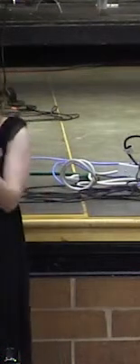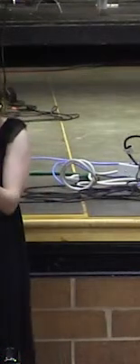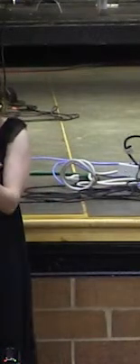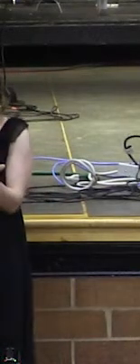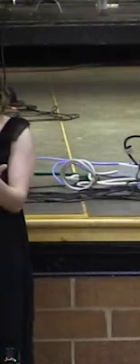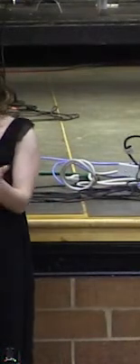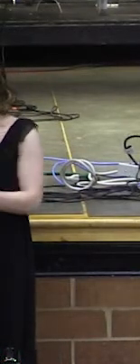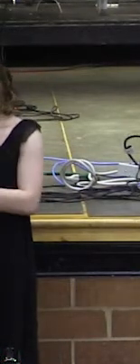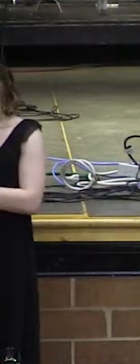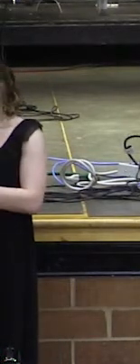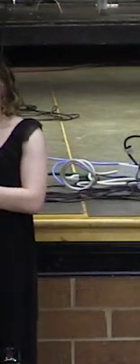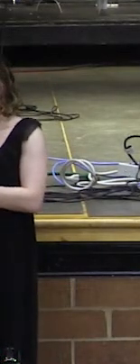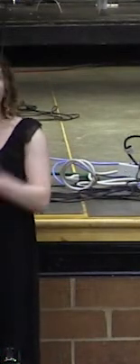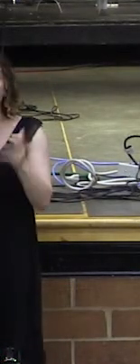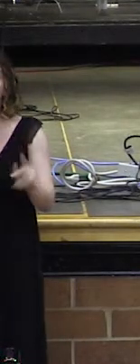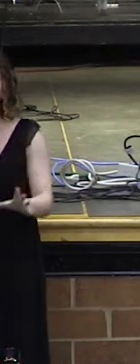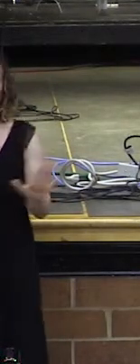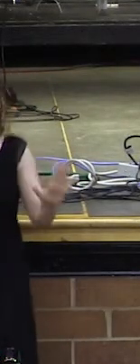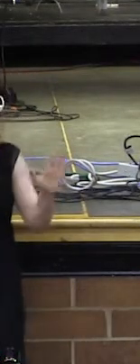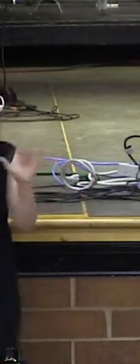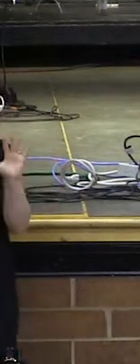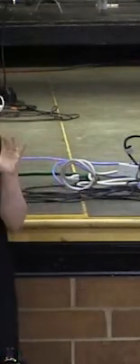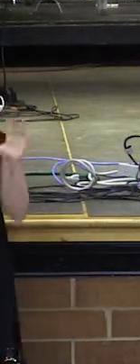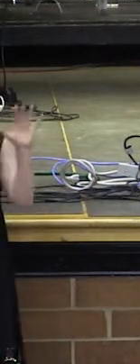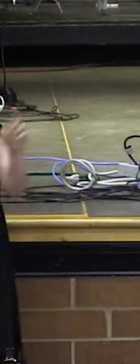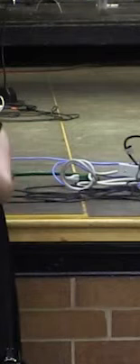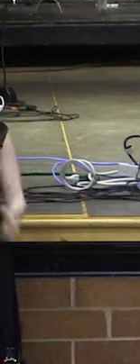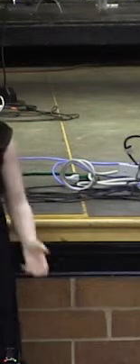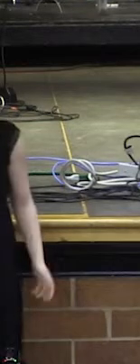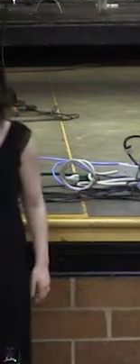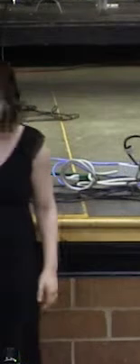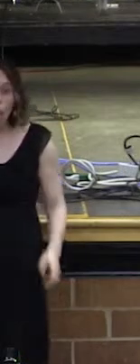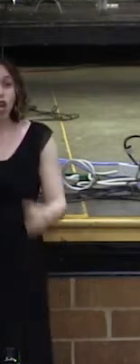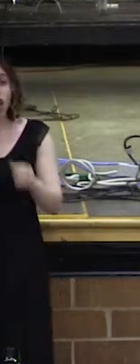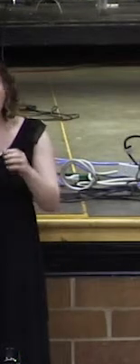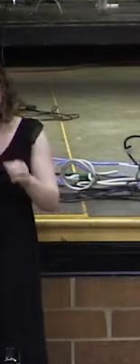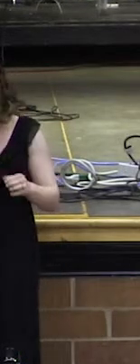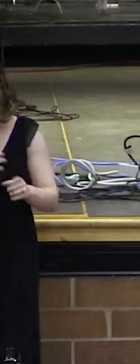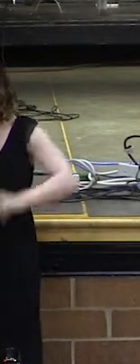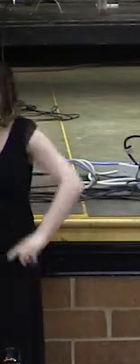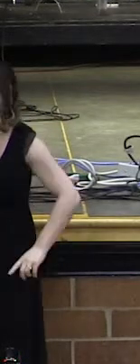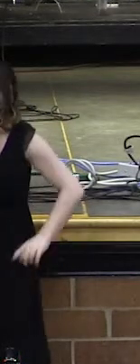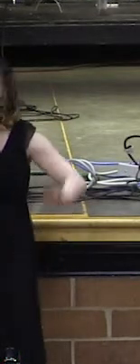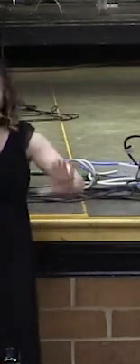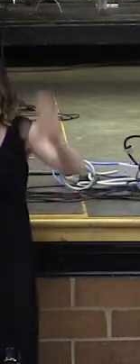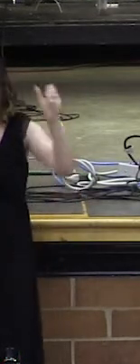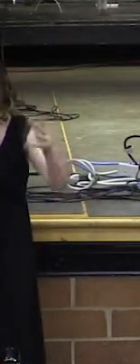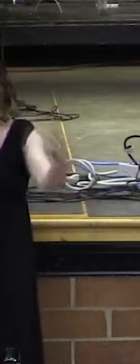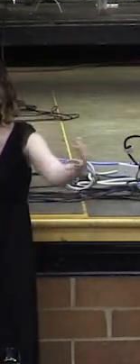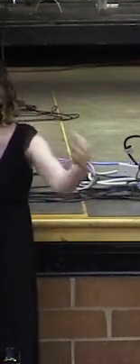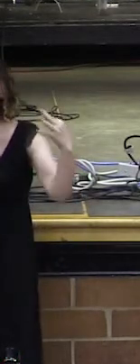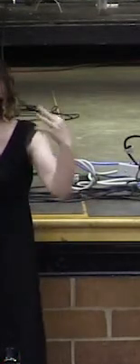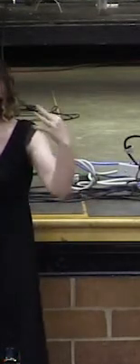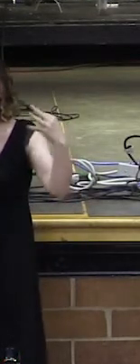wow Jezebel is like wow she spoke in such a way that made people feel good she was able to motivate people H